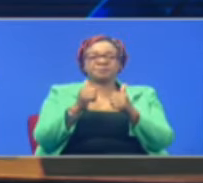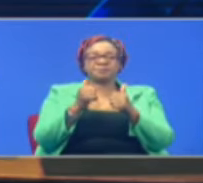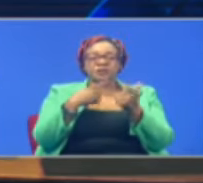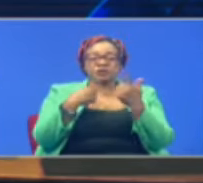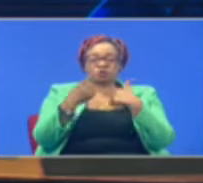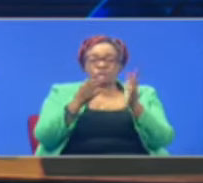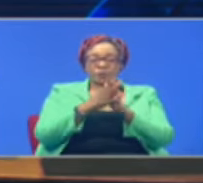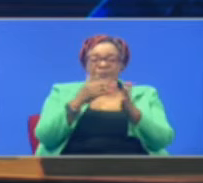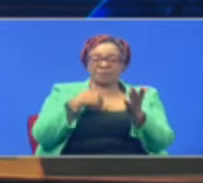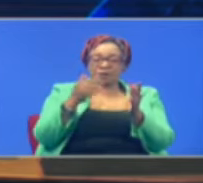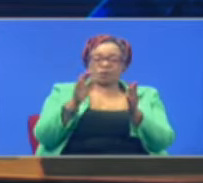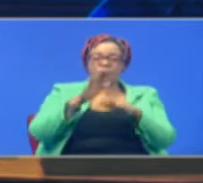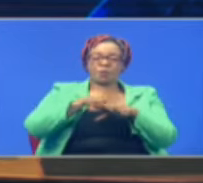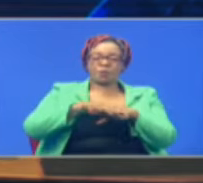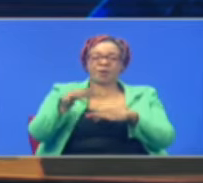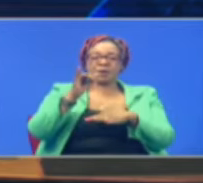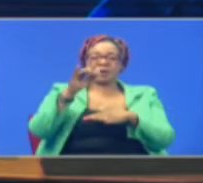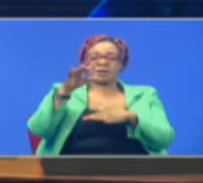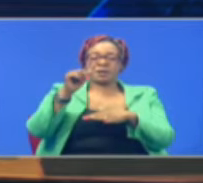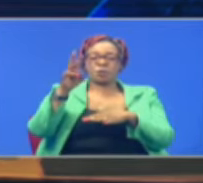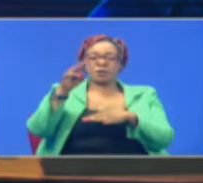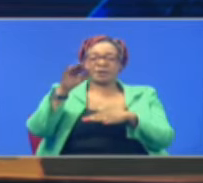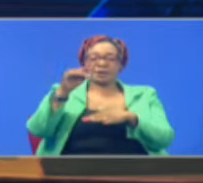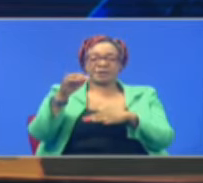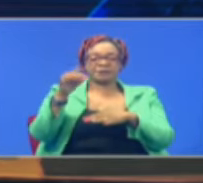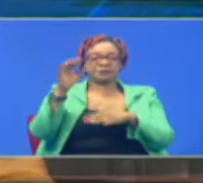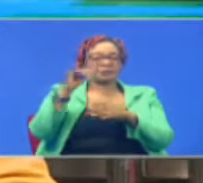Waringa on Twitter. It's back to Smriti.